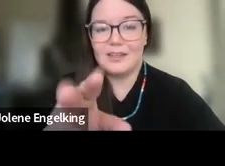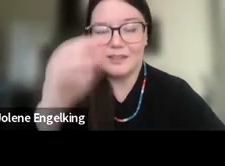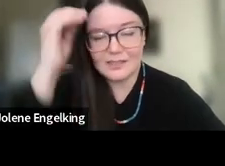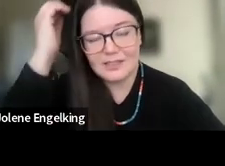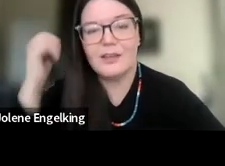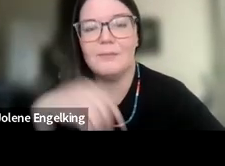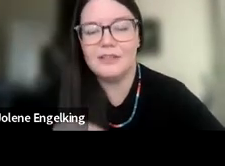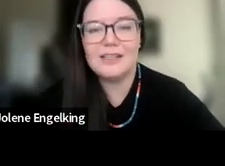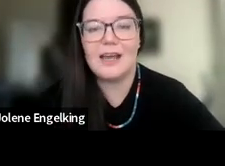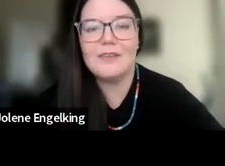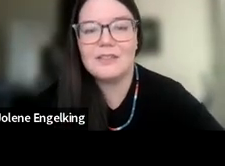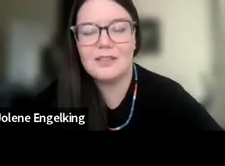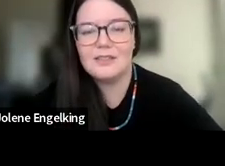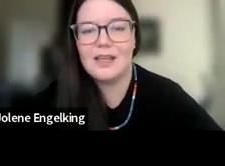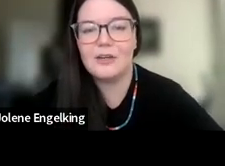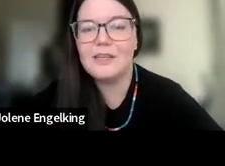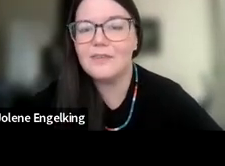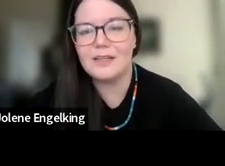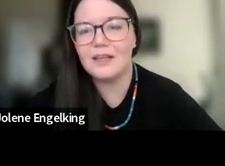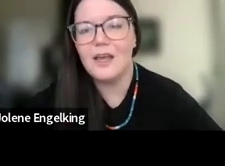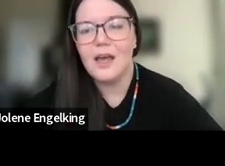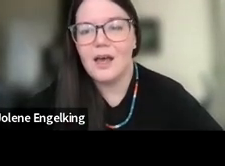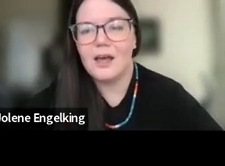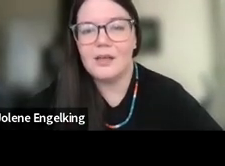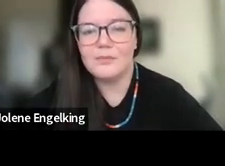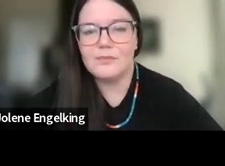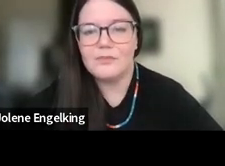And I think this ability to have this ARP funding,